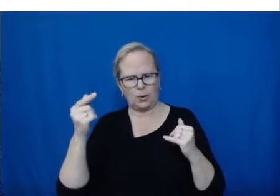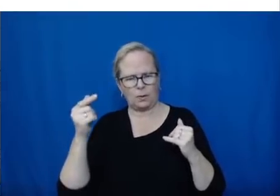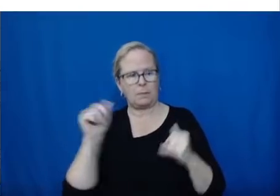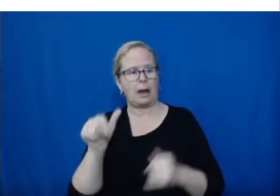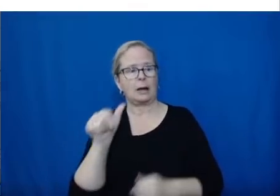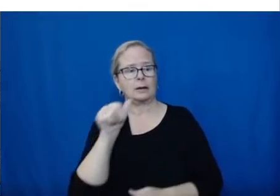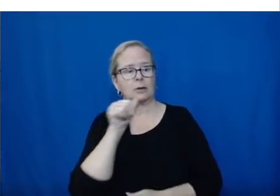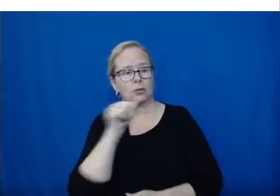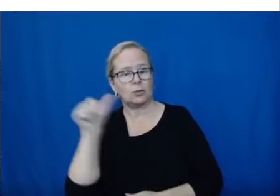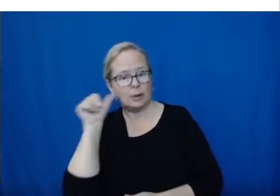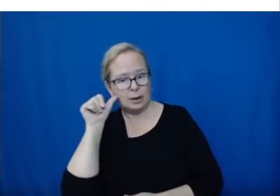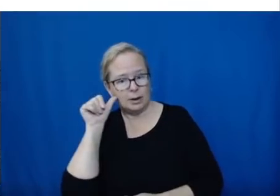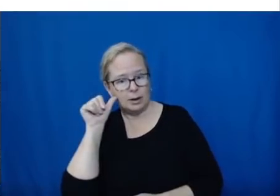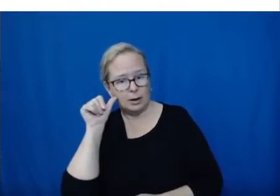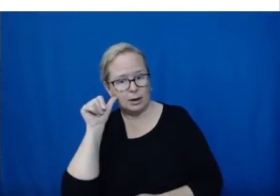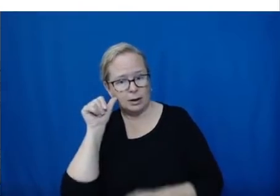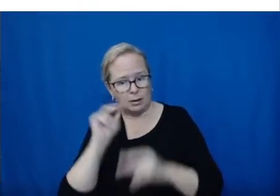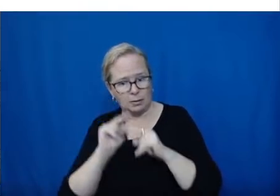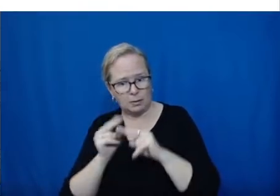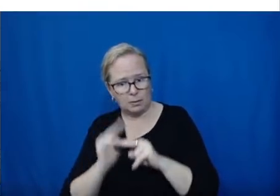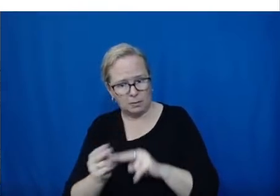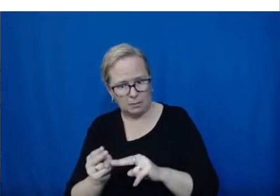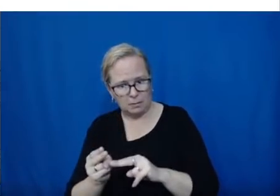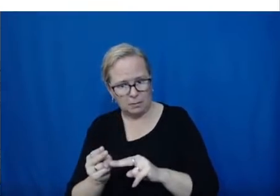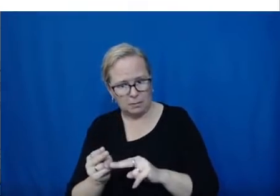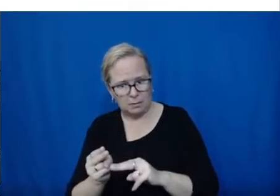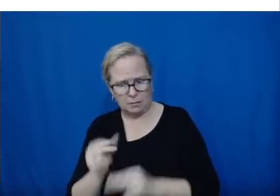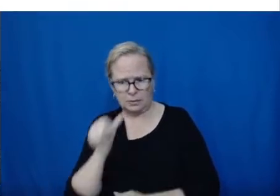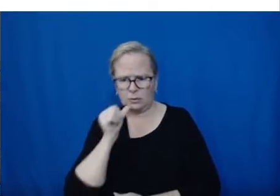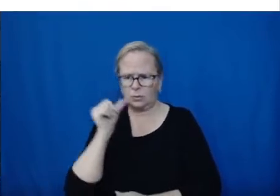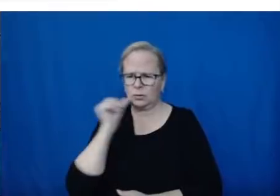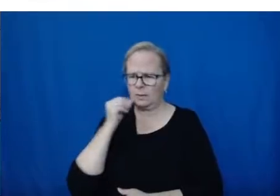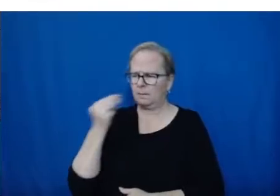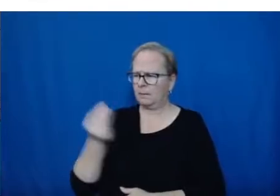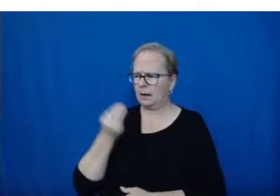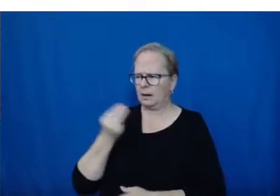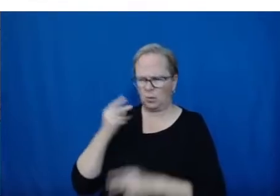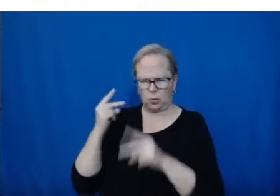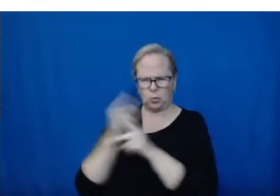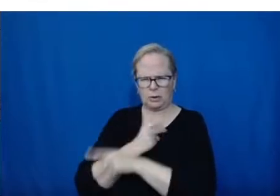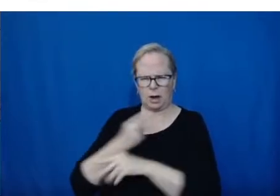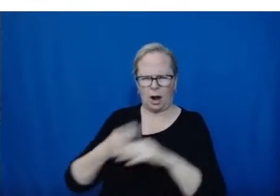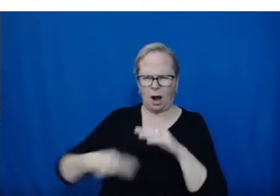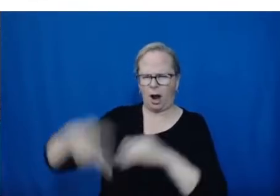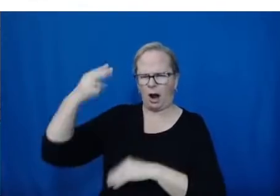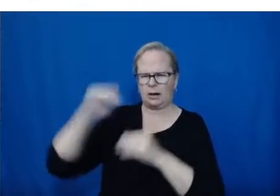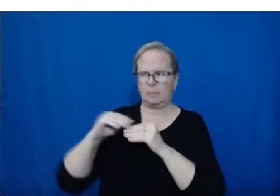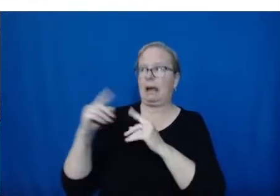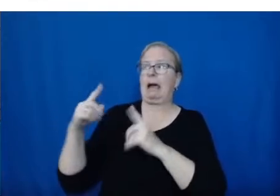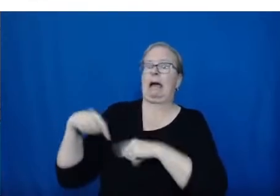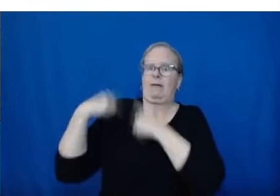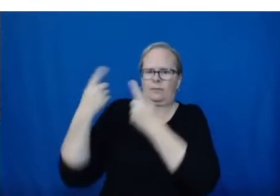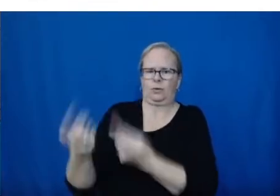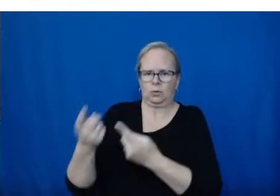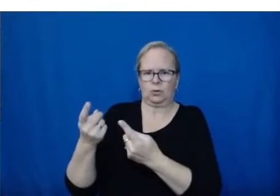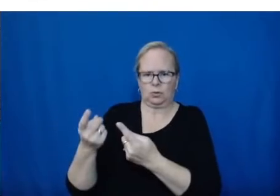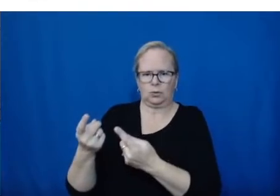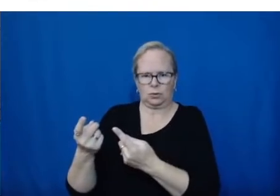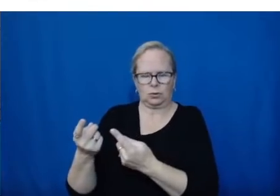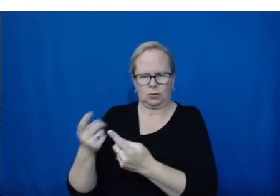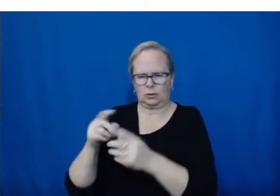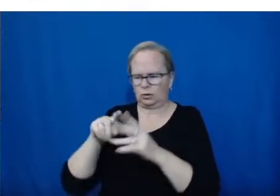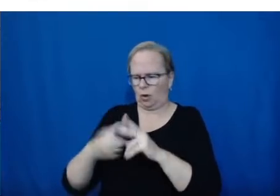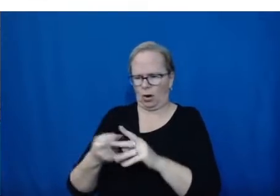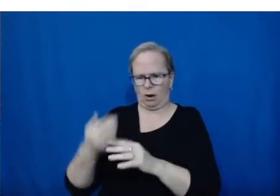on the Monday reporting had the highest case rate of the 4th wave, probably of the pandemic, but definitely